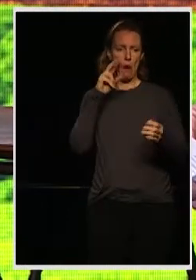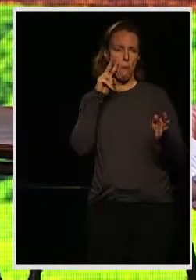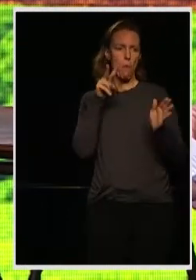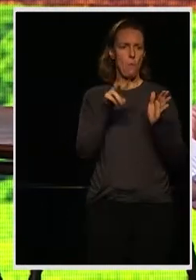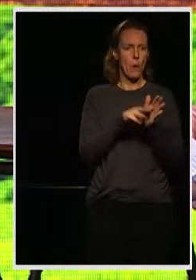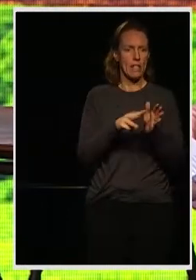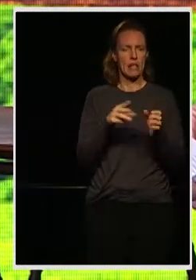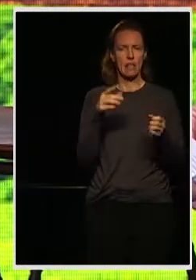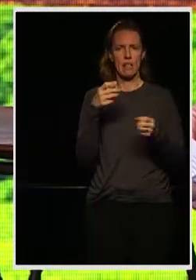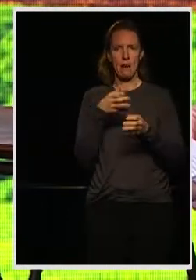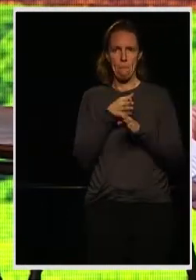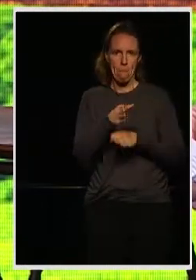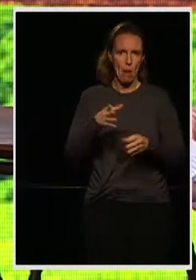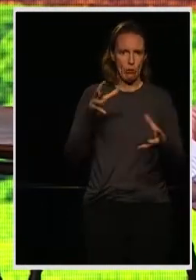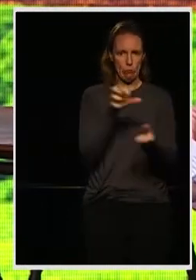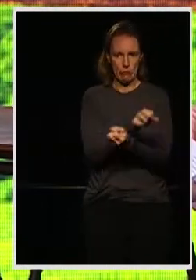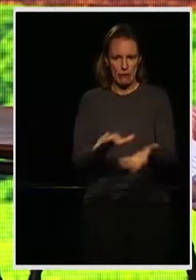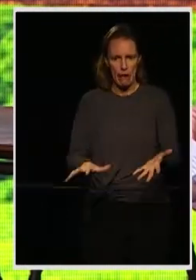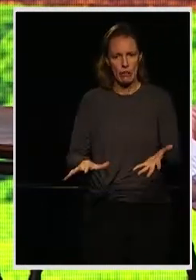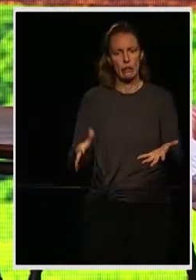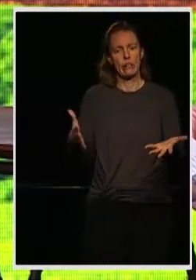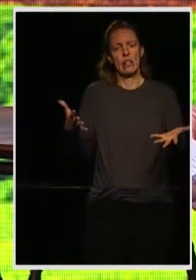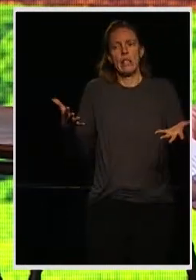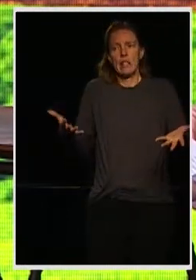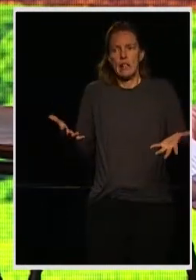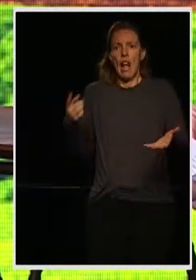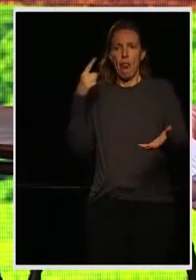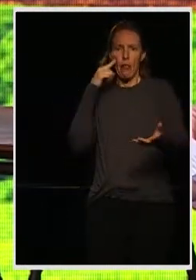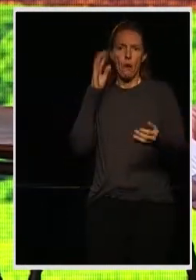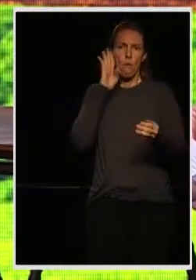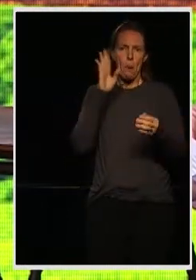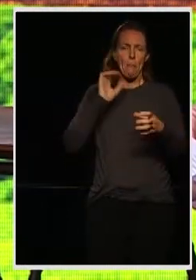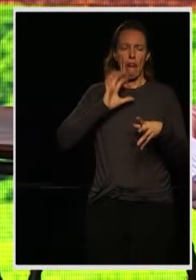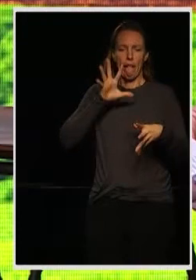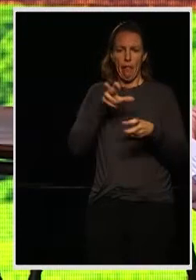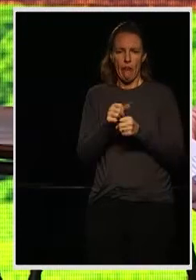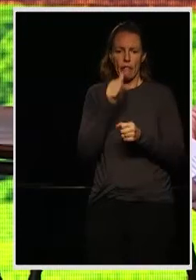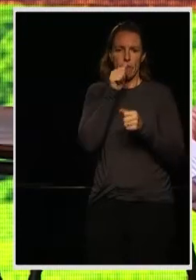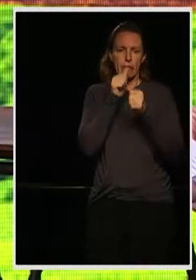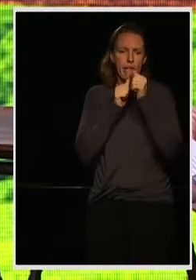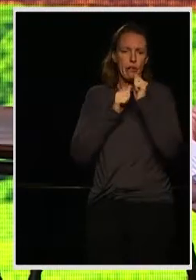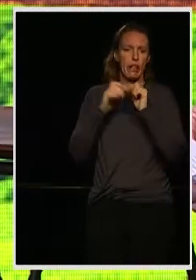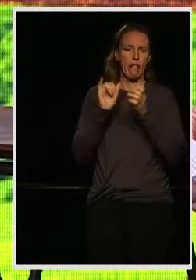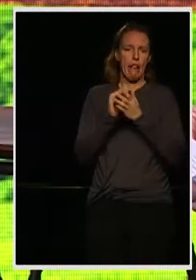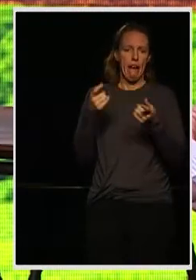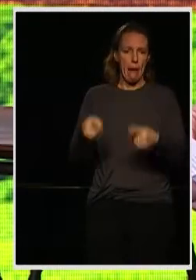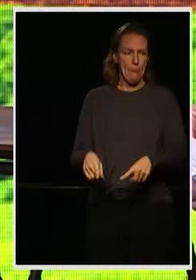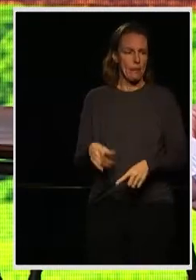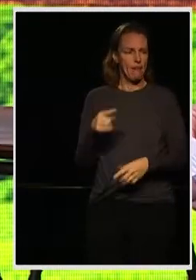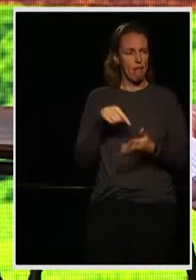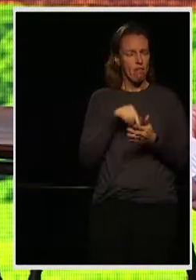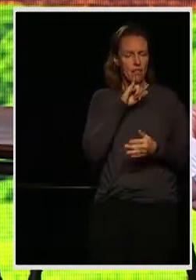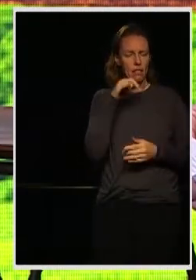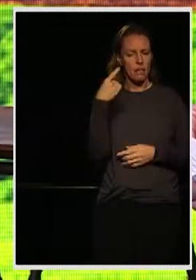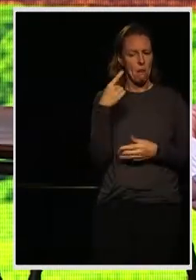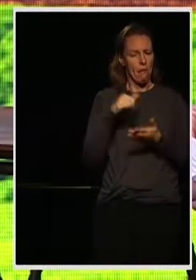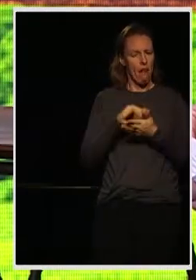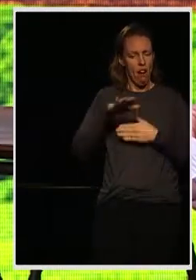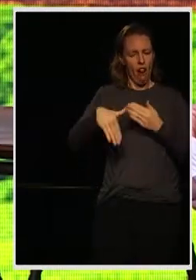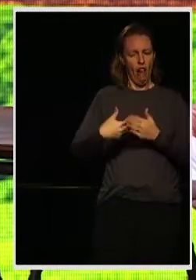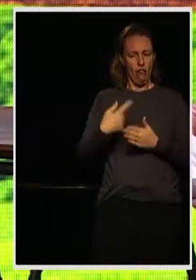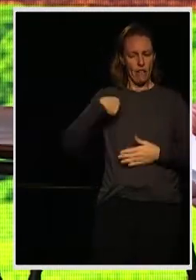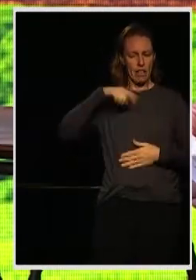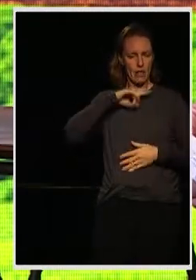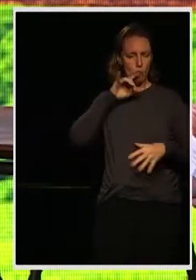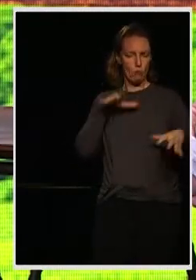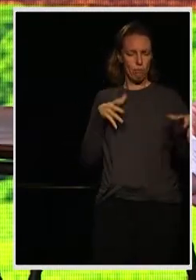major disasters. And I think there is going to be a collective suffering that happens. This is something all of us need to come together